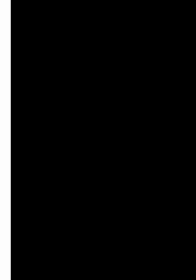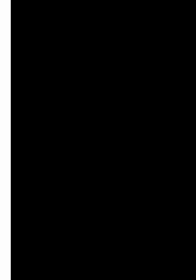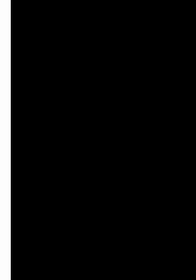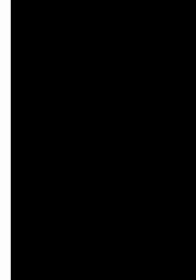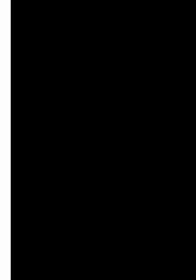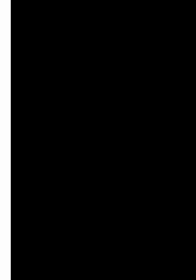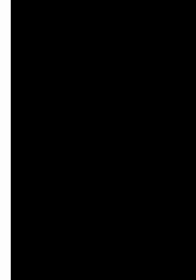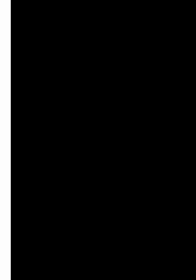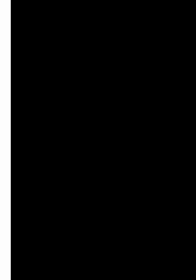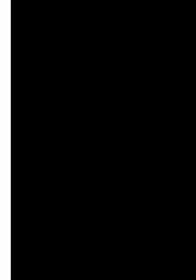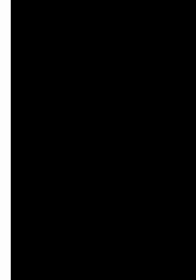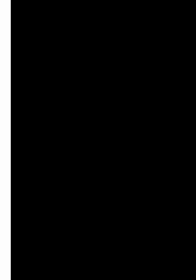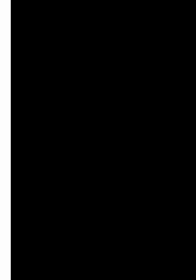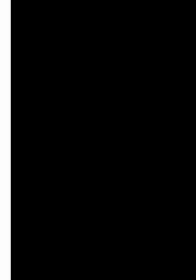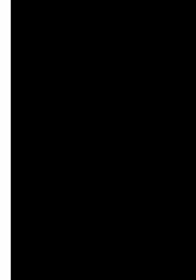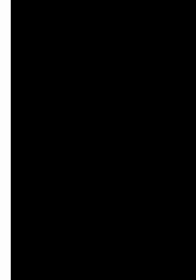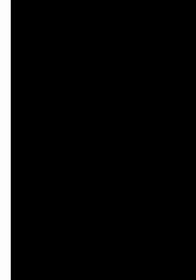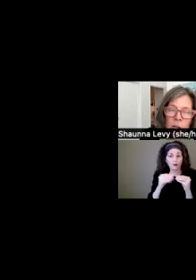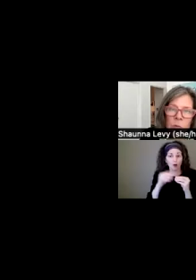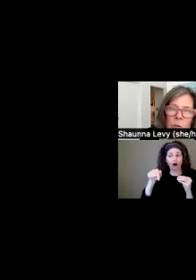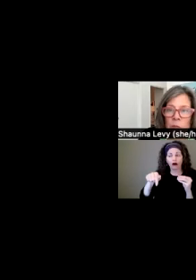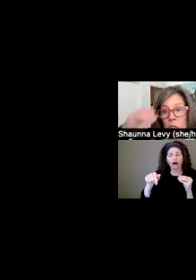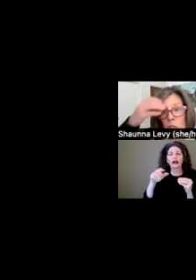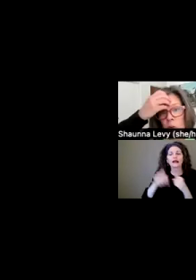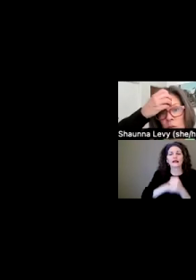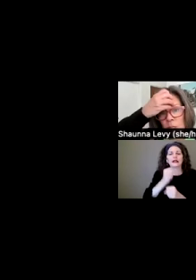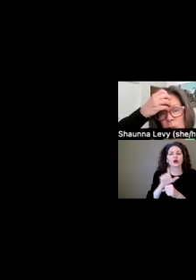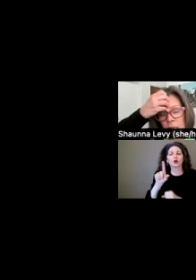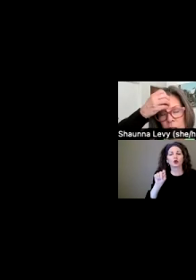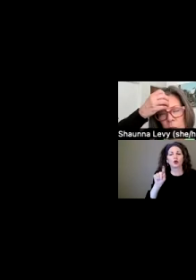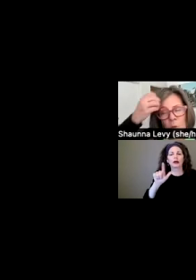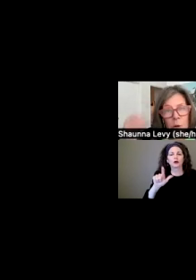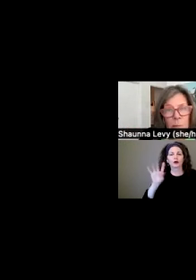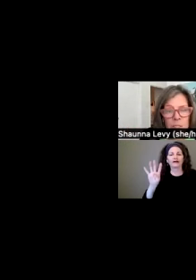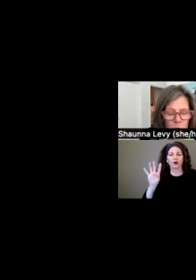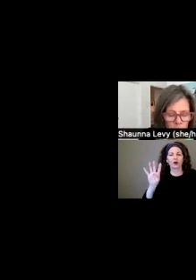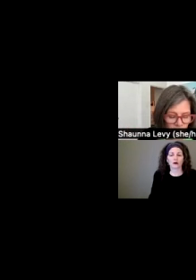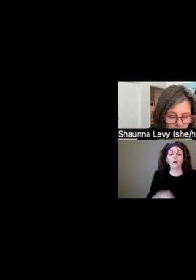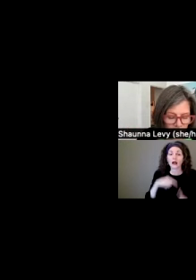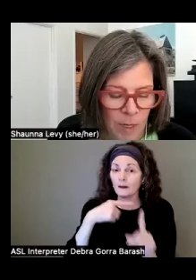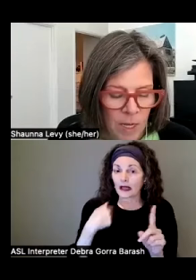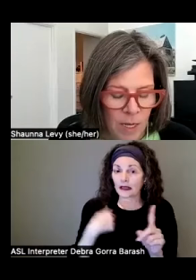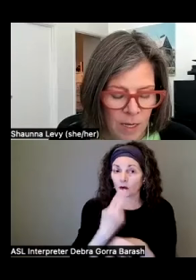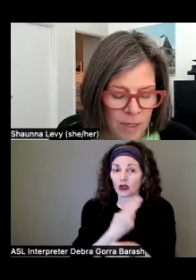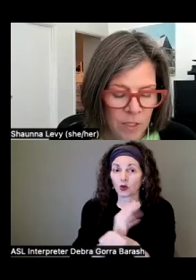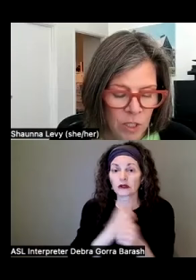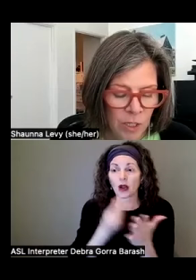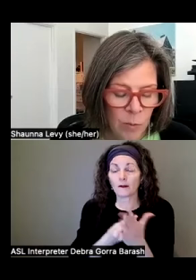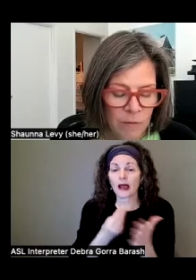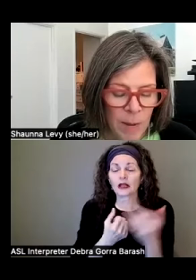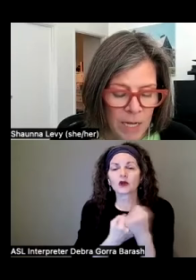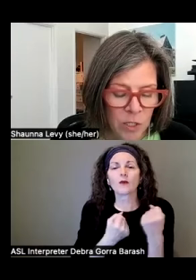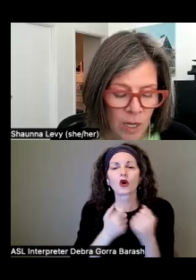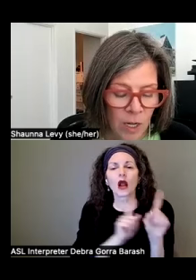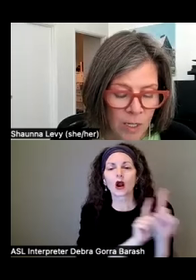of those events in 2024. We also will use the general fund money to support our mentor program. This year,